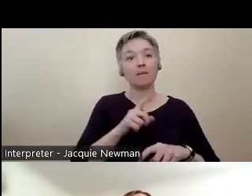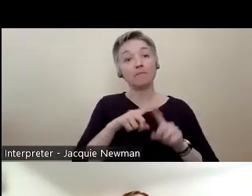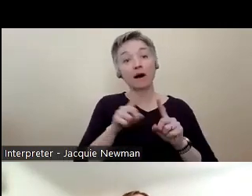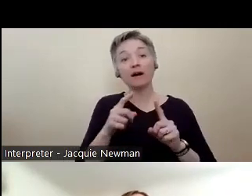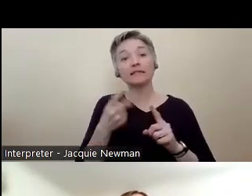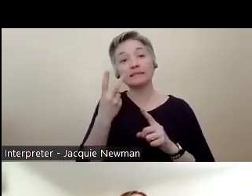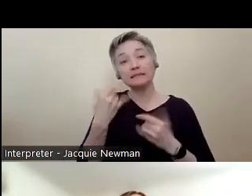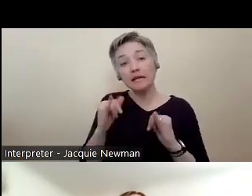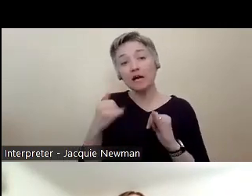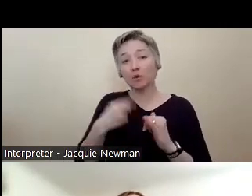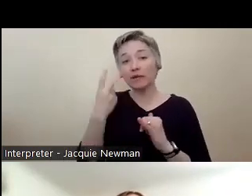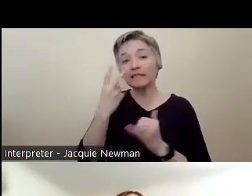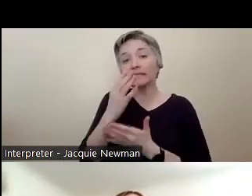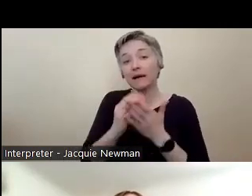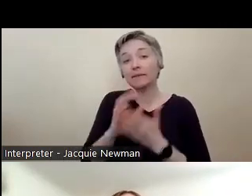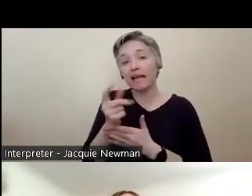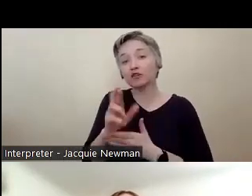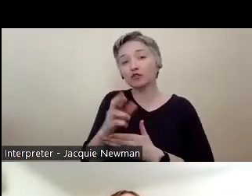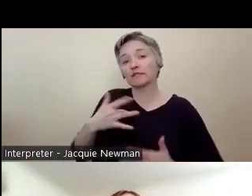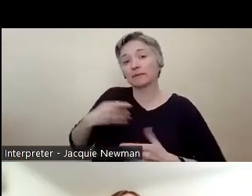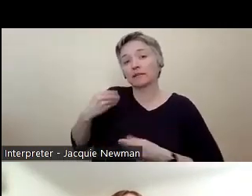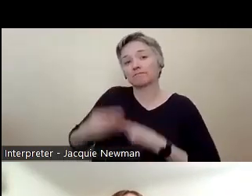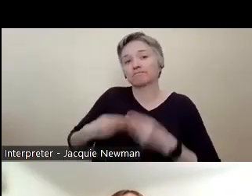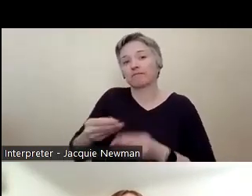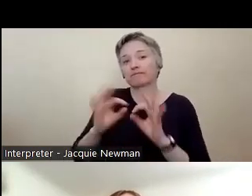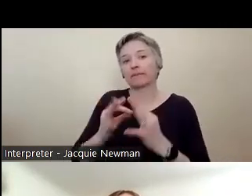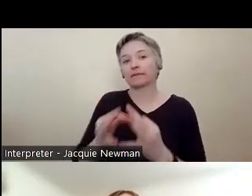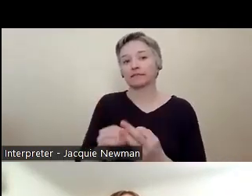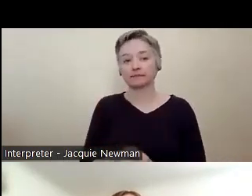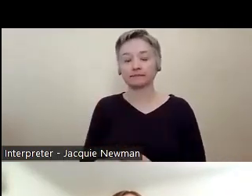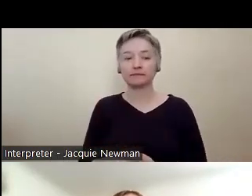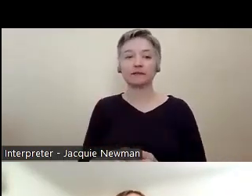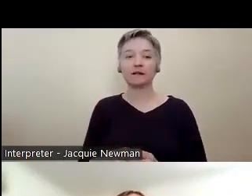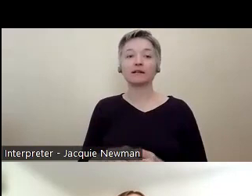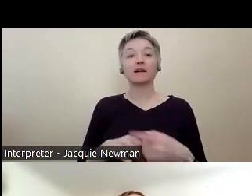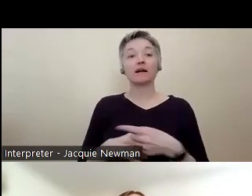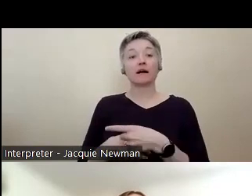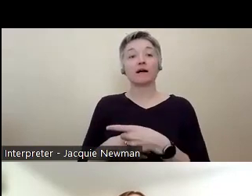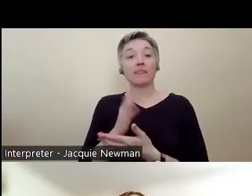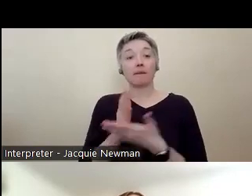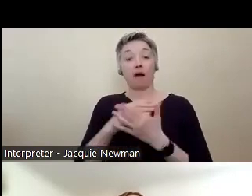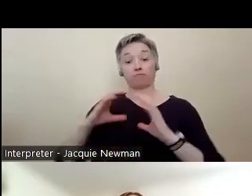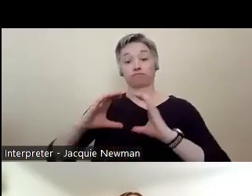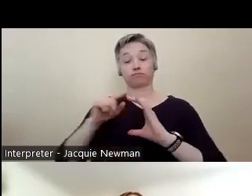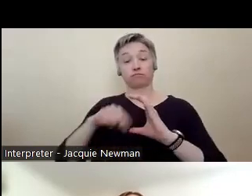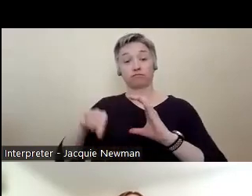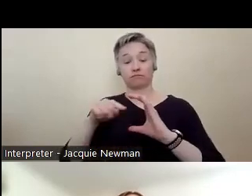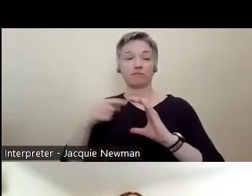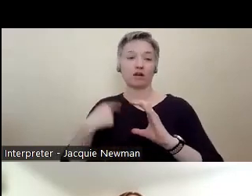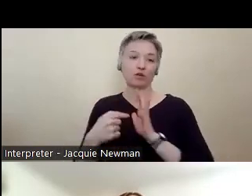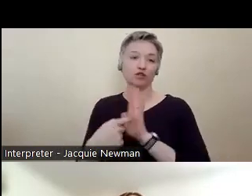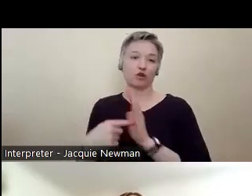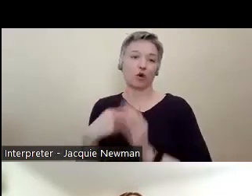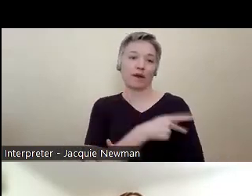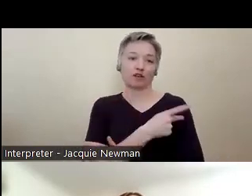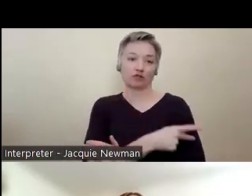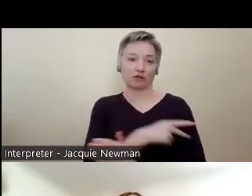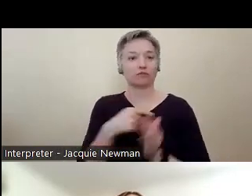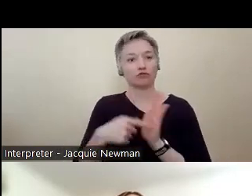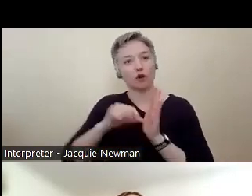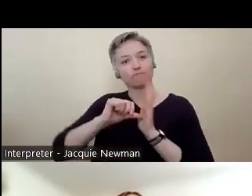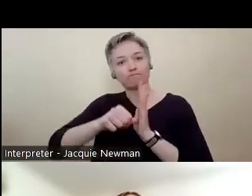families. And this is one of the pie chart that we give to all patients that just kind of shows that most cancers are